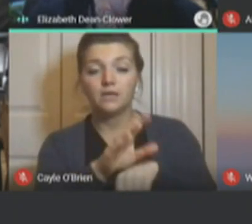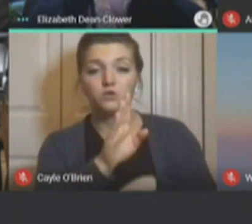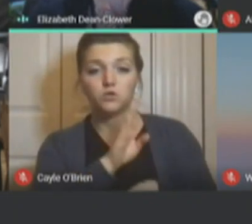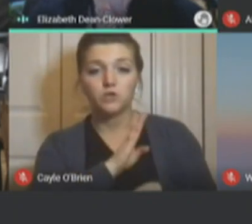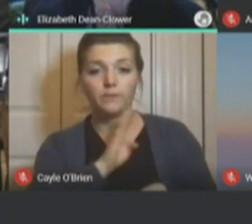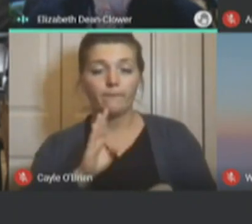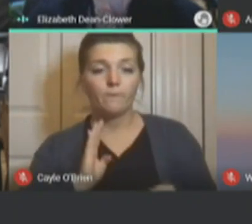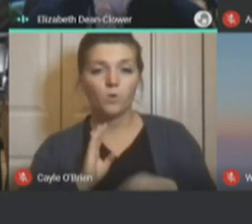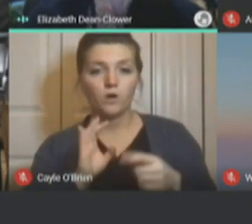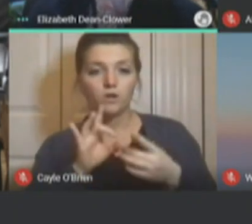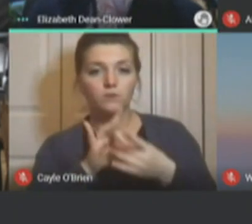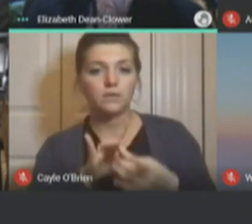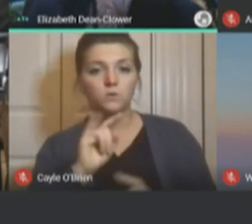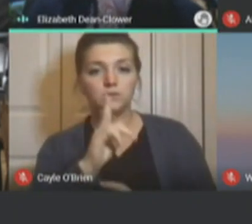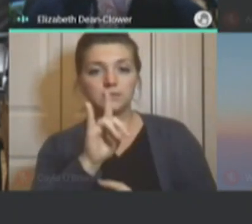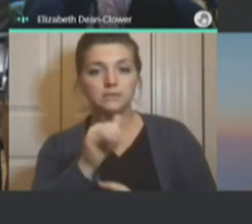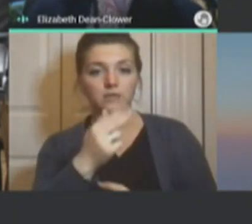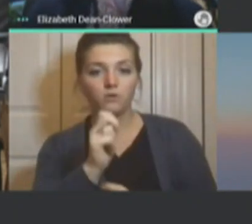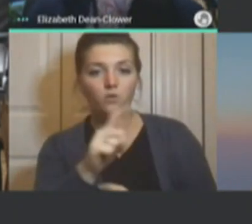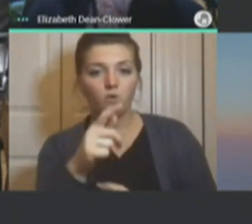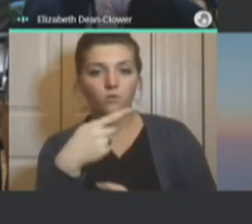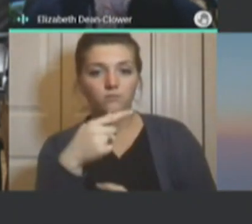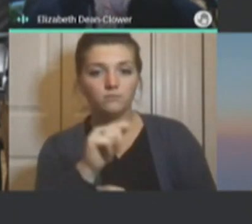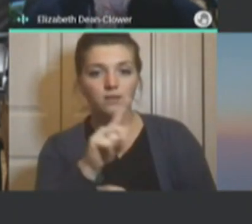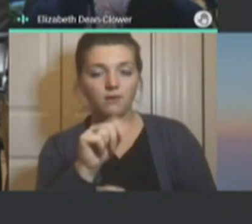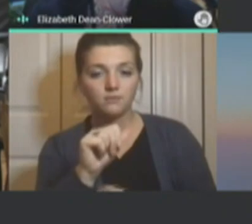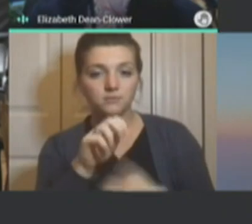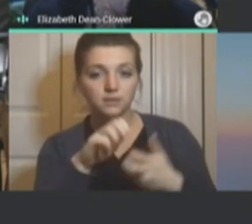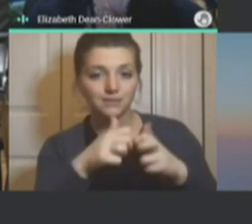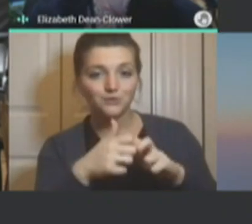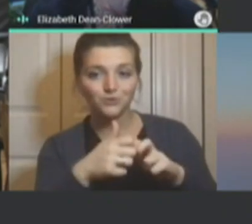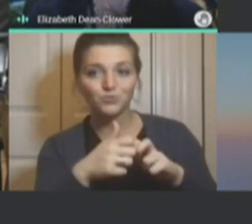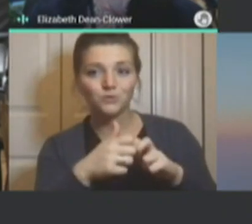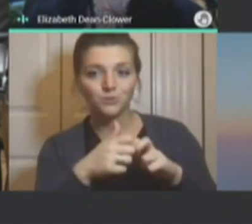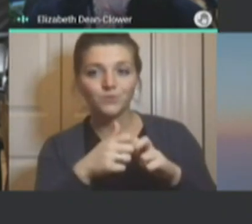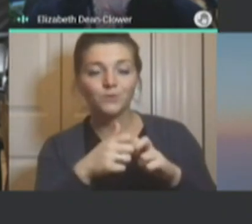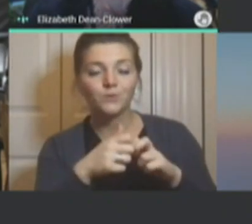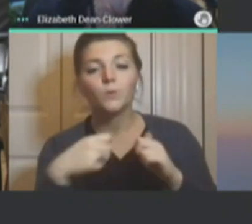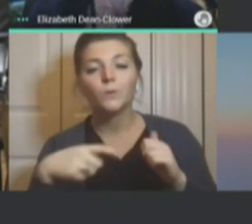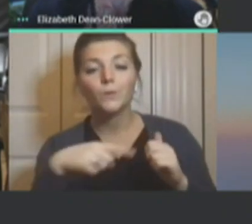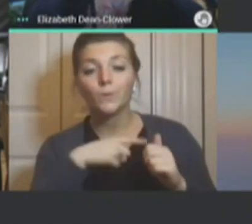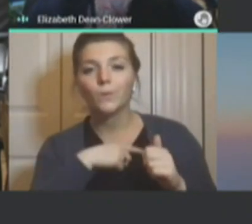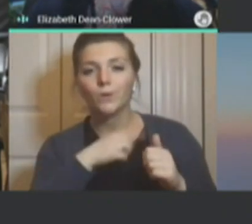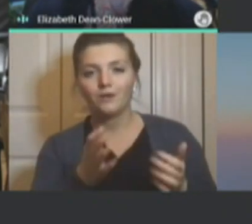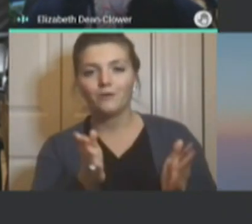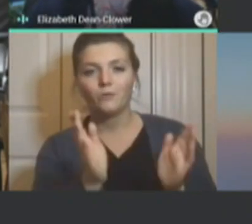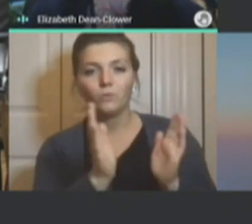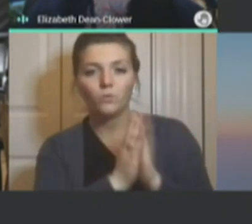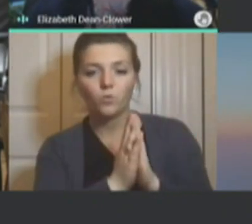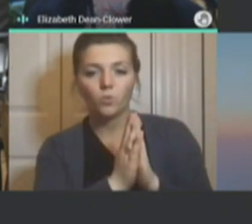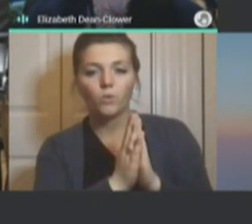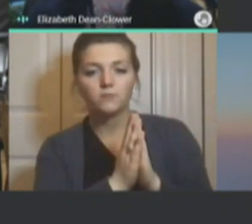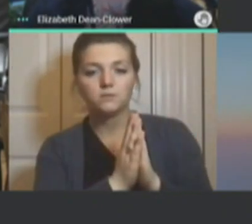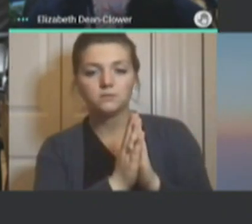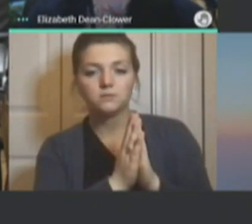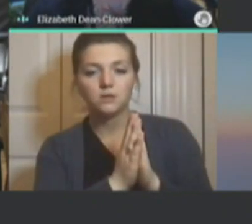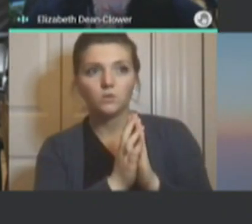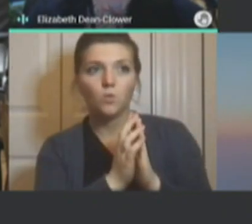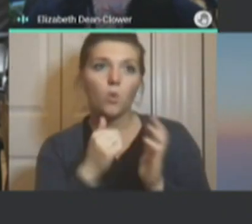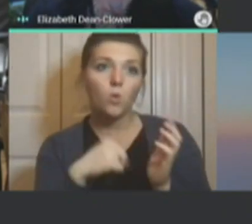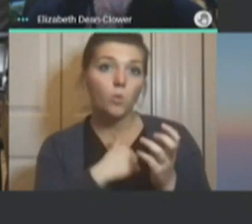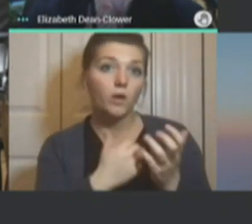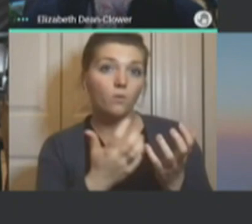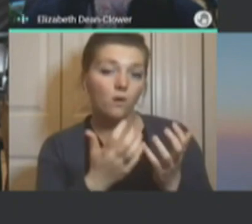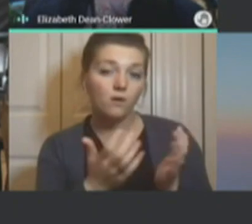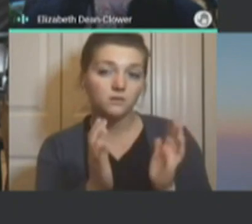City Hall Plaza was that we requested, we want to request